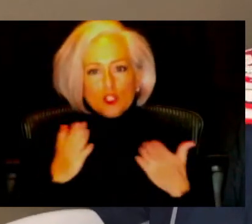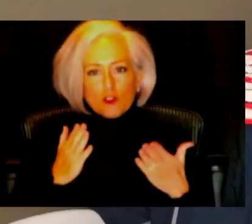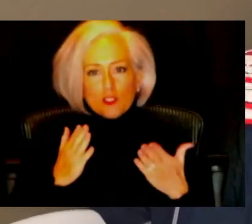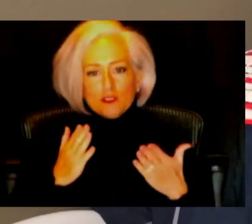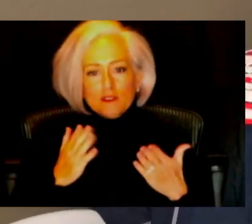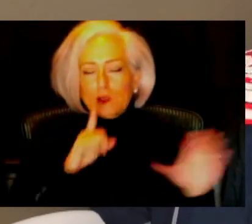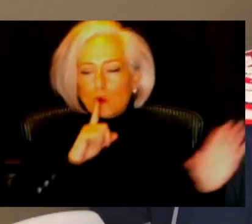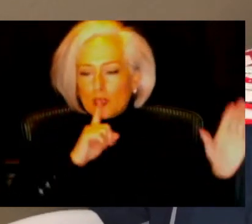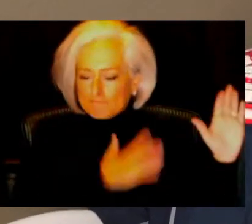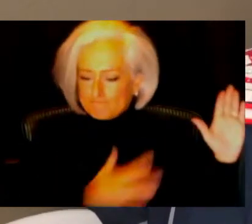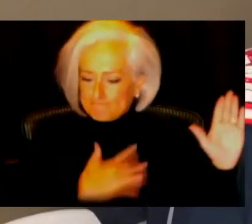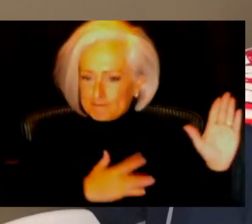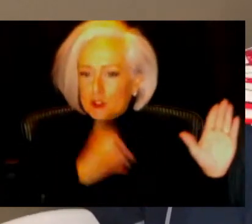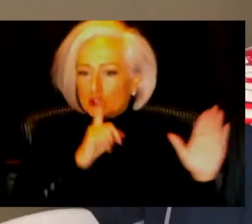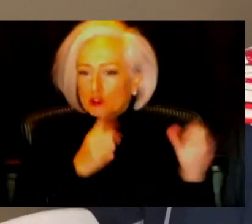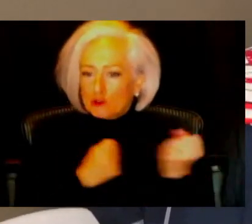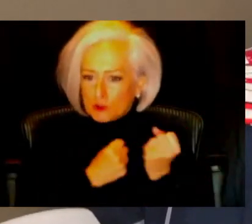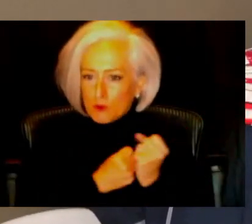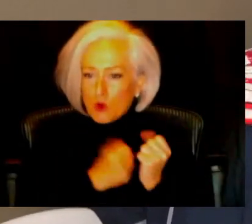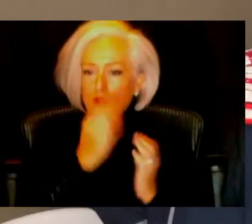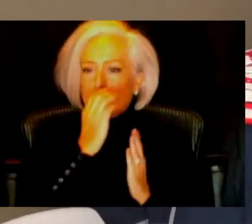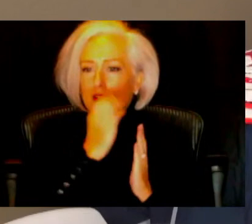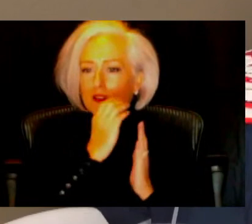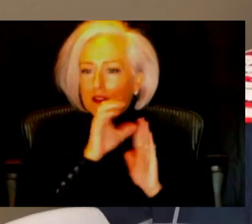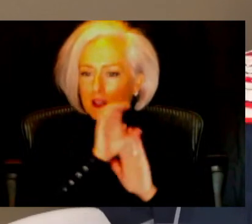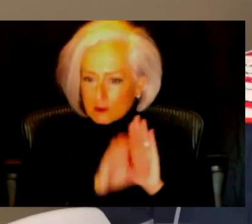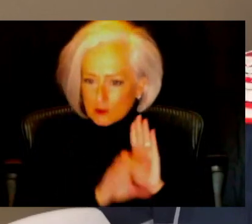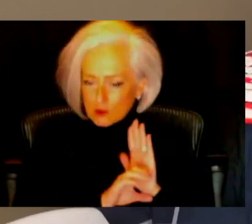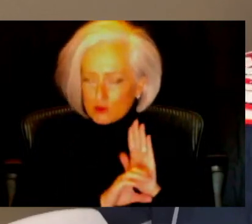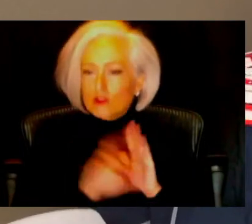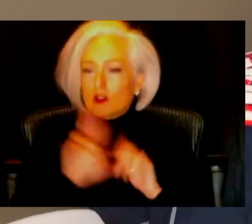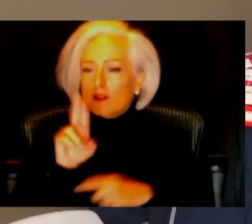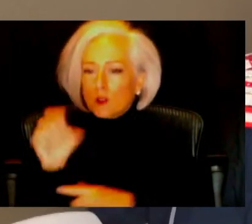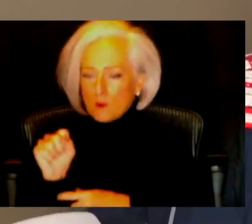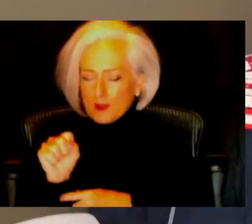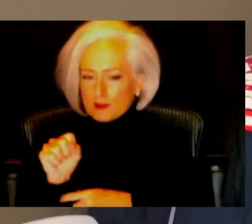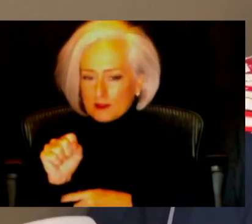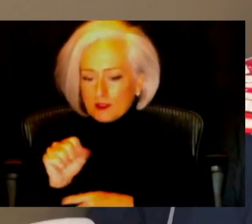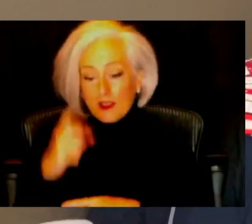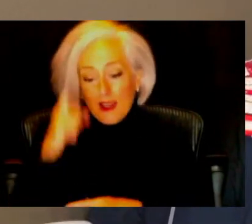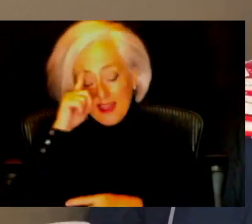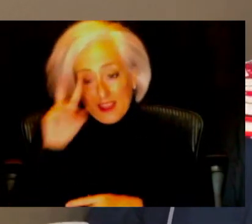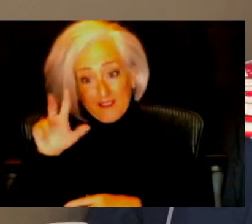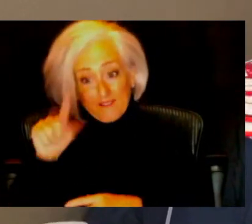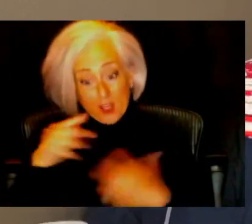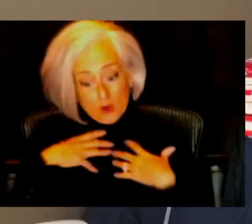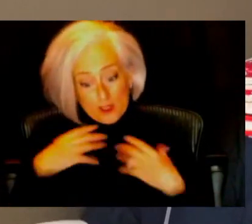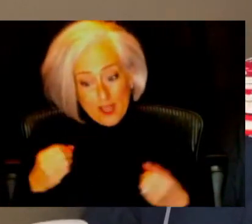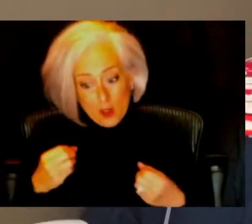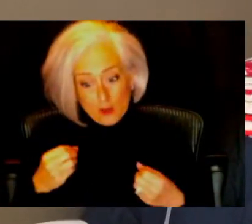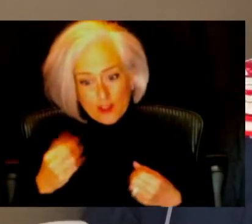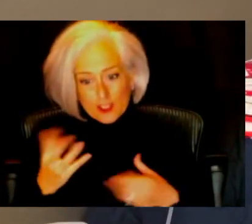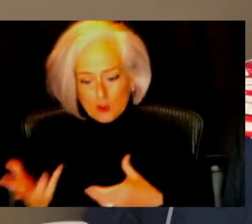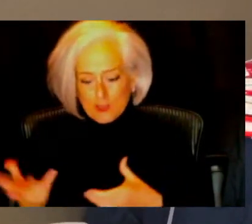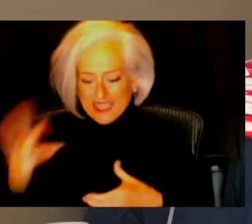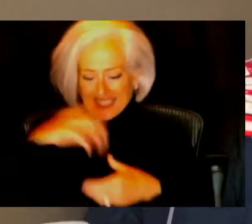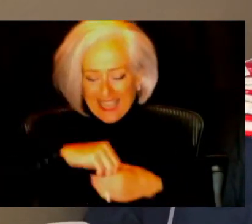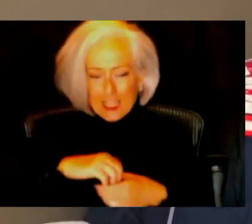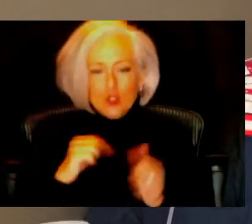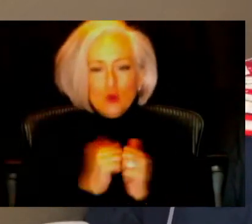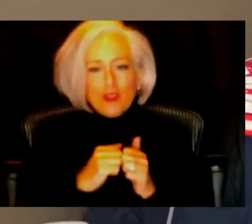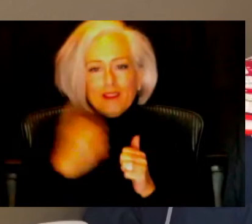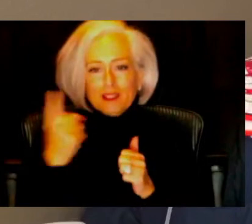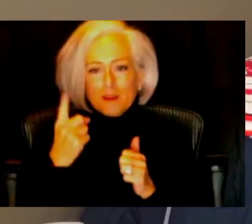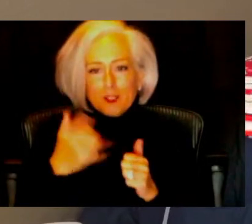and I think part of veteran health is staying engaged with something that you're passionate about. And so I would encourage